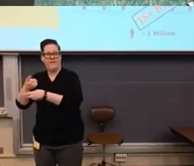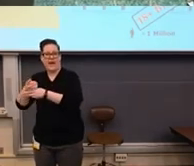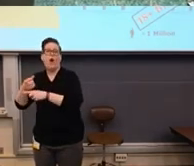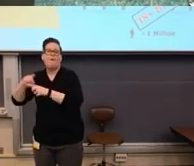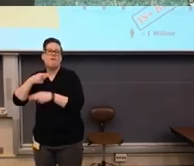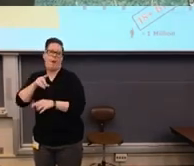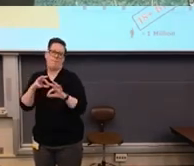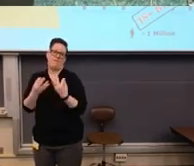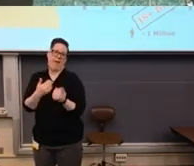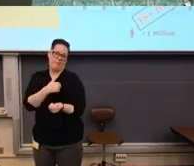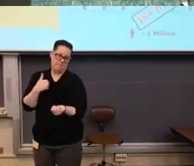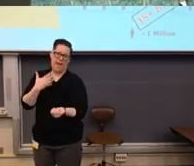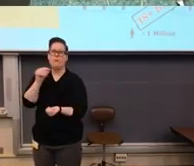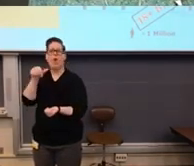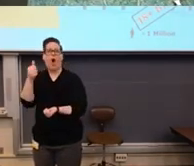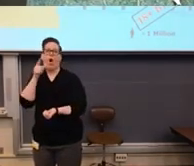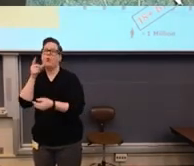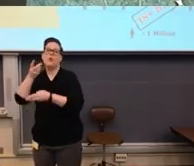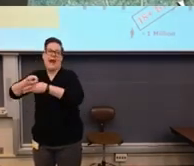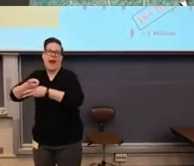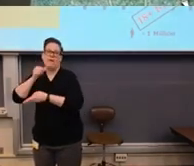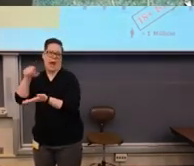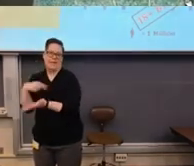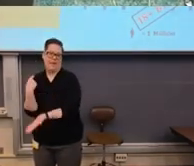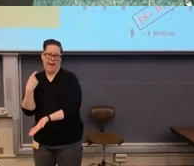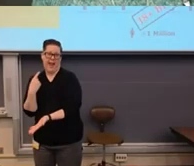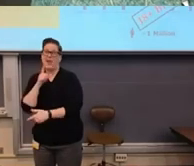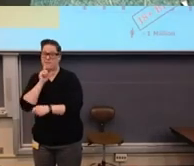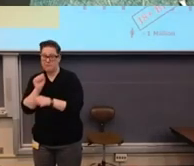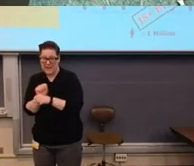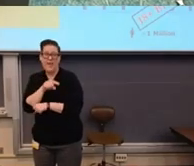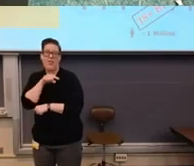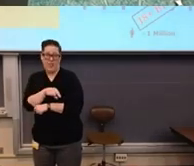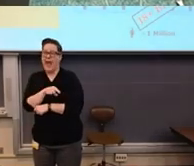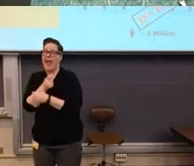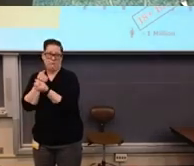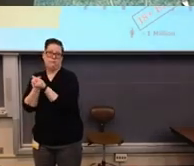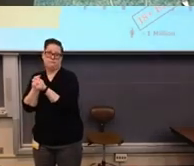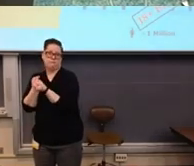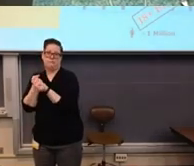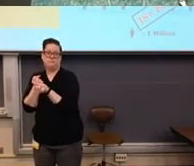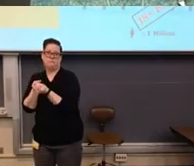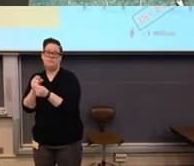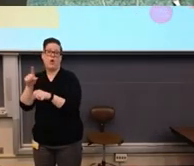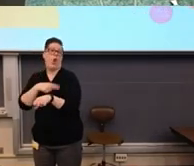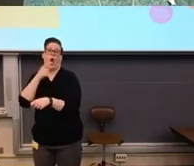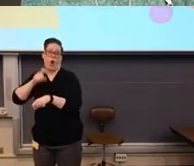members and other unpaid caregivers. They are really the backbone of the long-term care system for